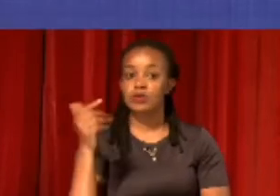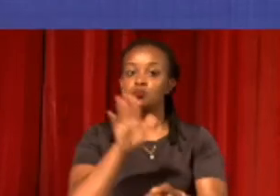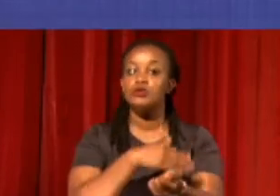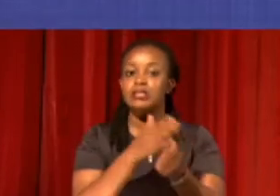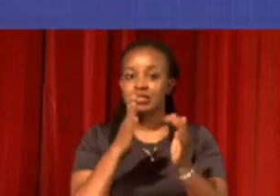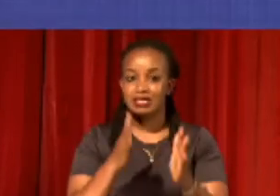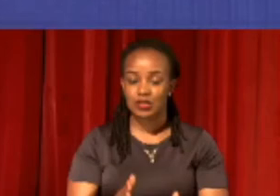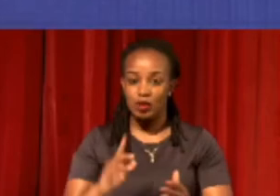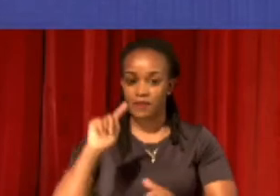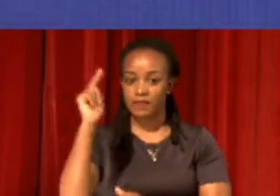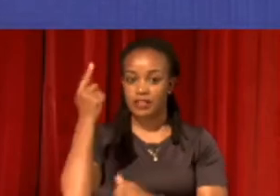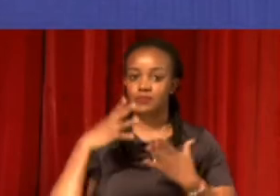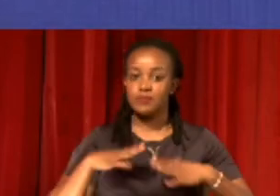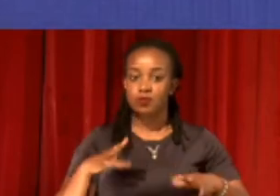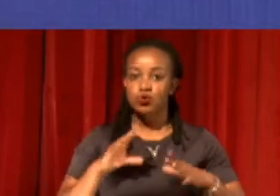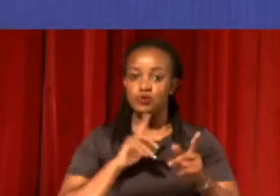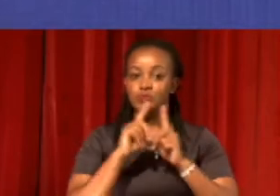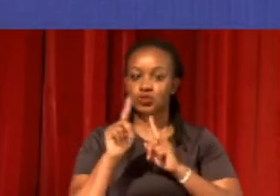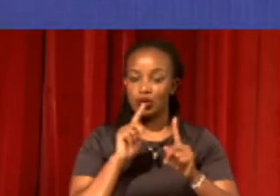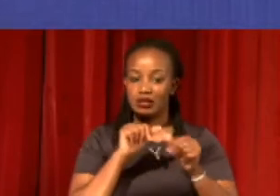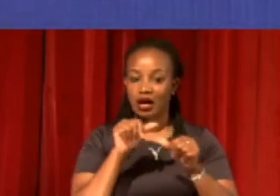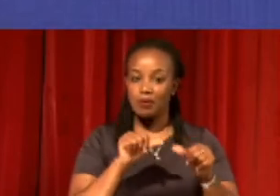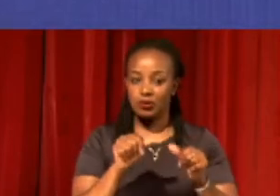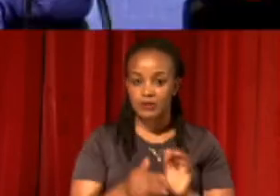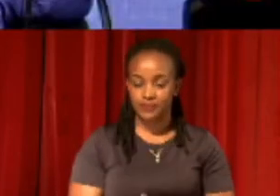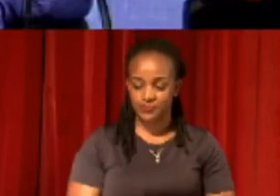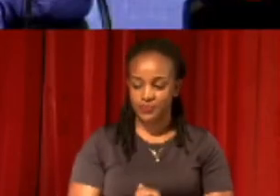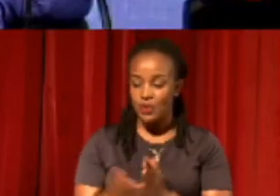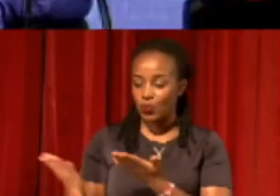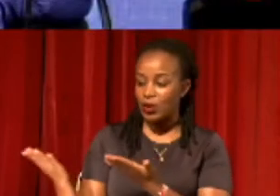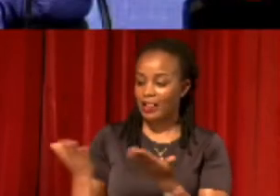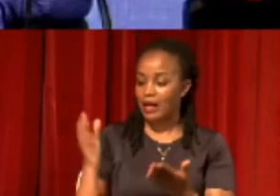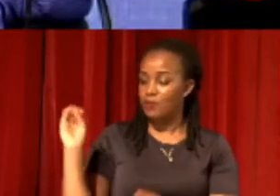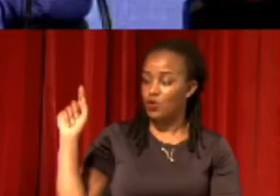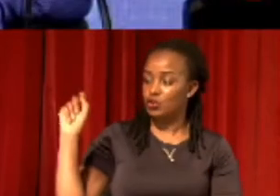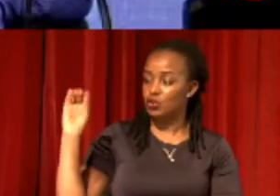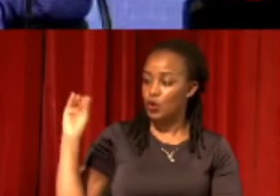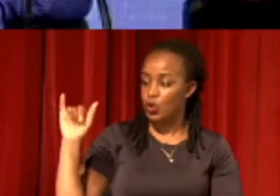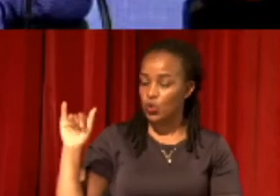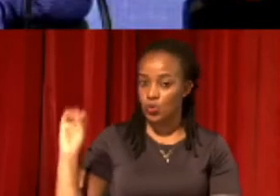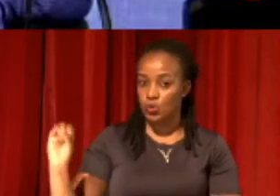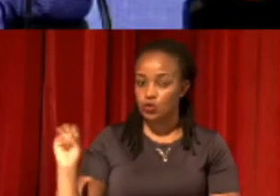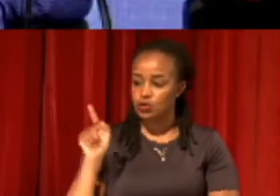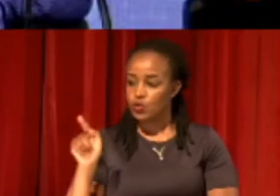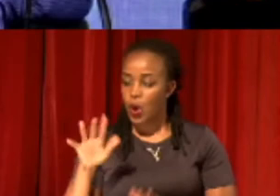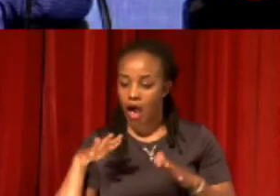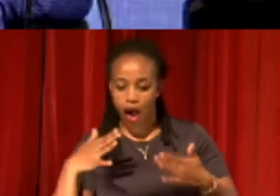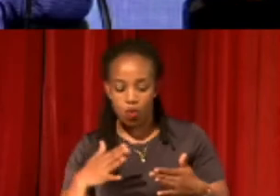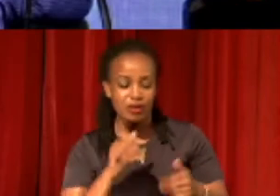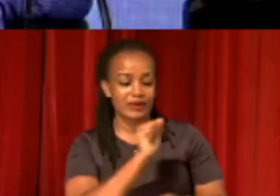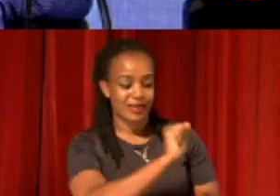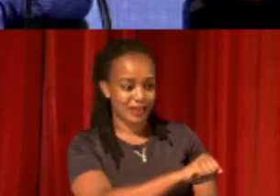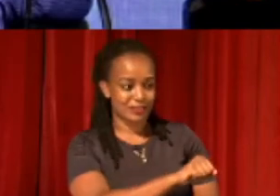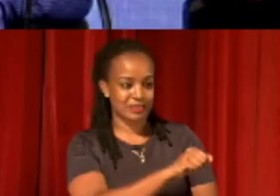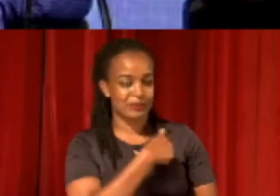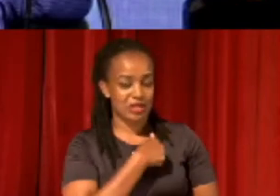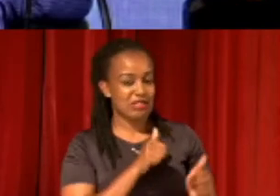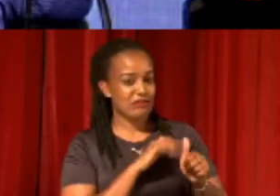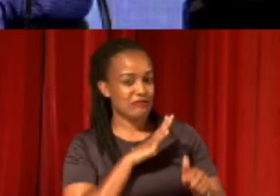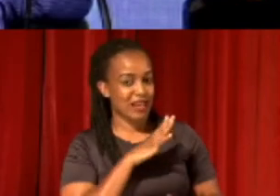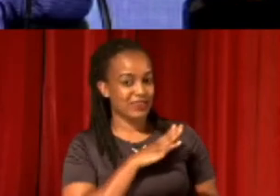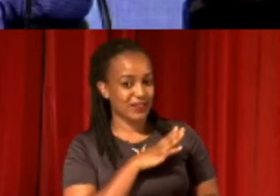mentioned. Bwana Otoyo, karibu. Asante sana. How are you? Very well. Are you well? Kabisa. You've had quite a week, right?